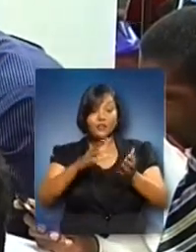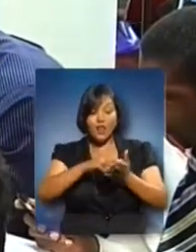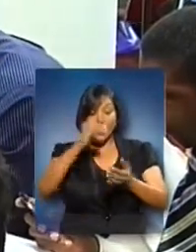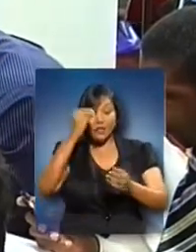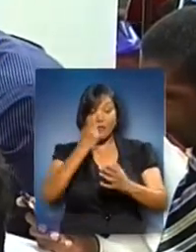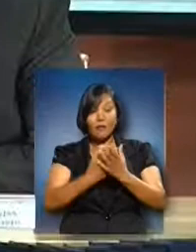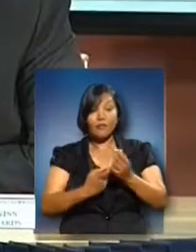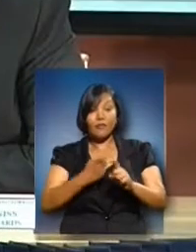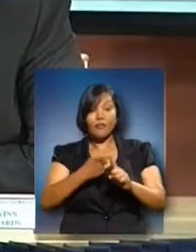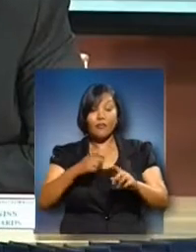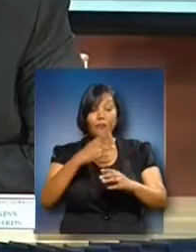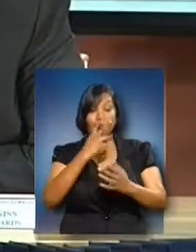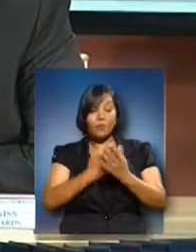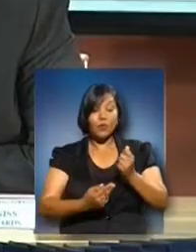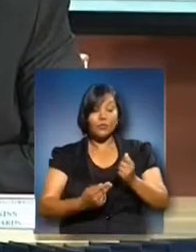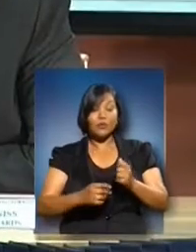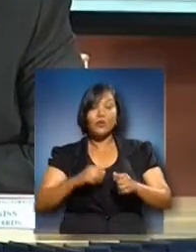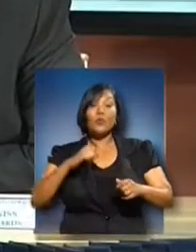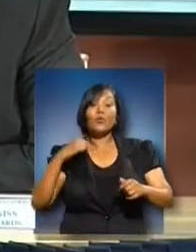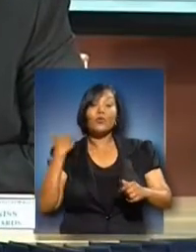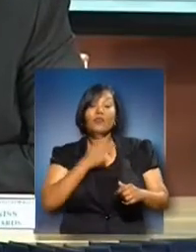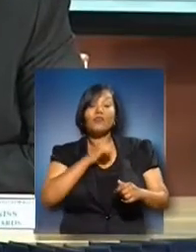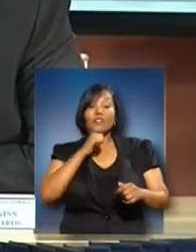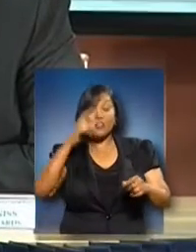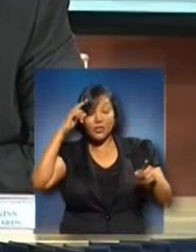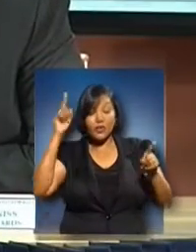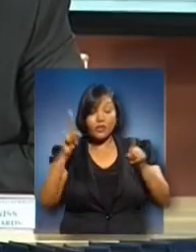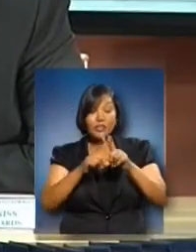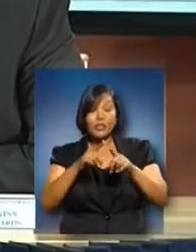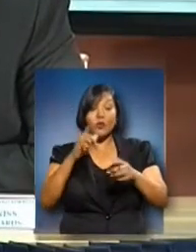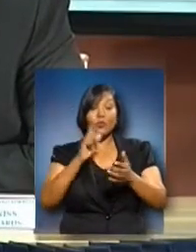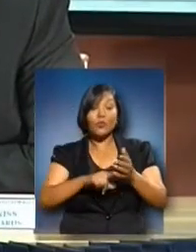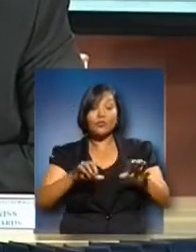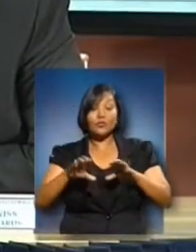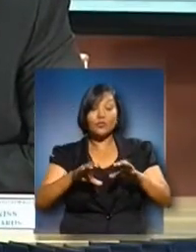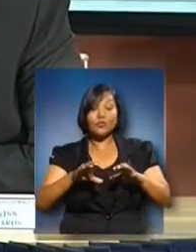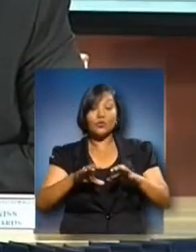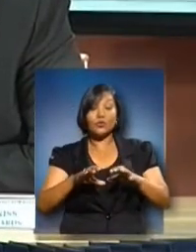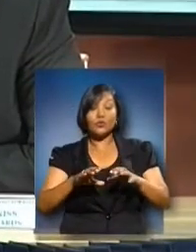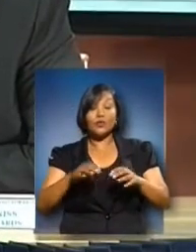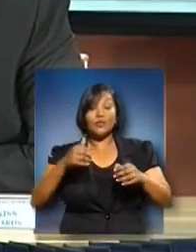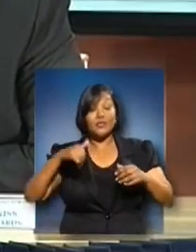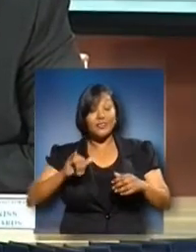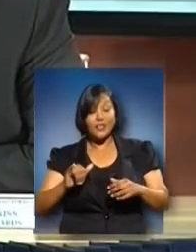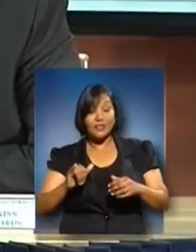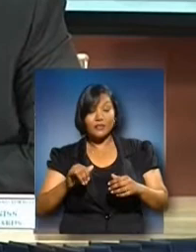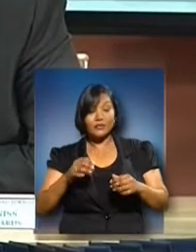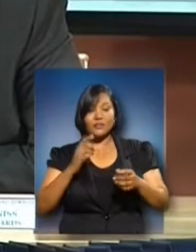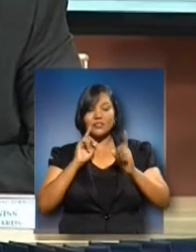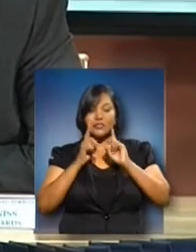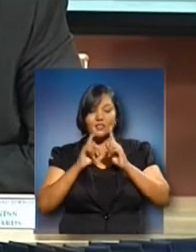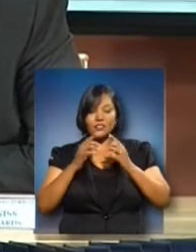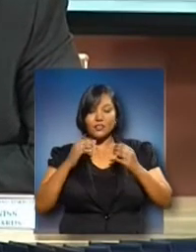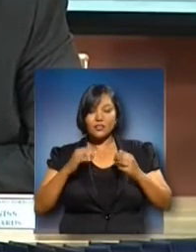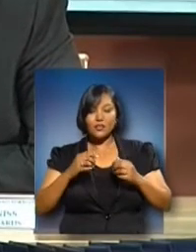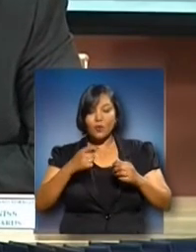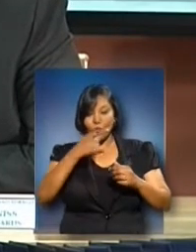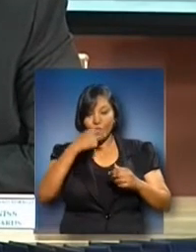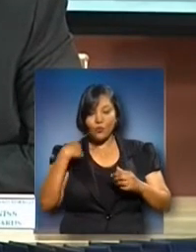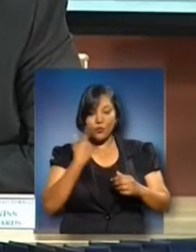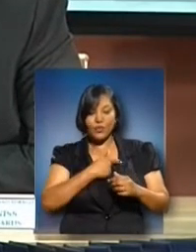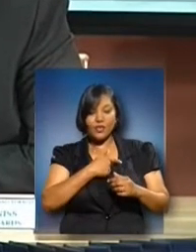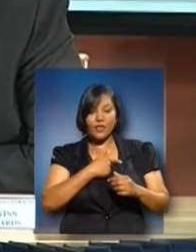from. A final decision has not been taken by the authority and the operators as yet, because we